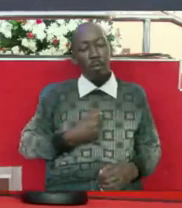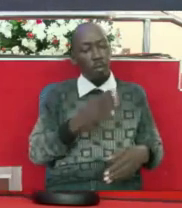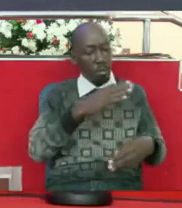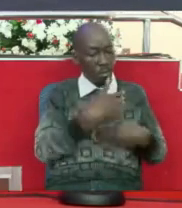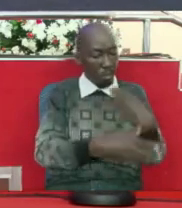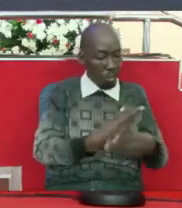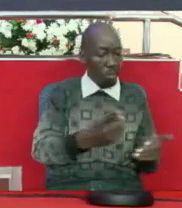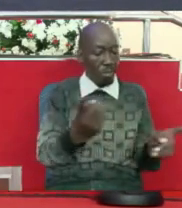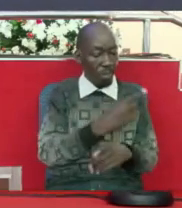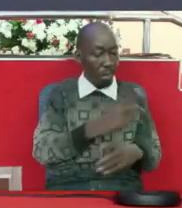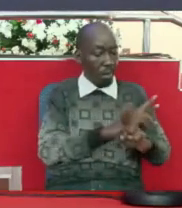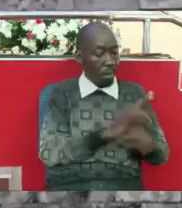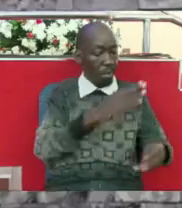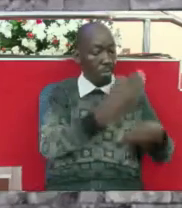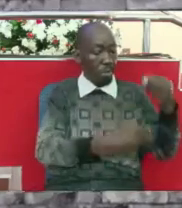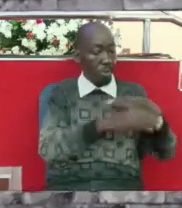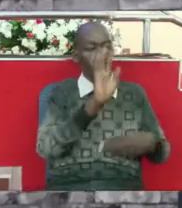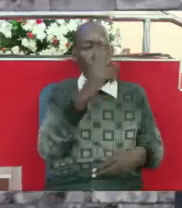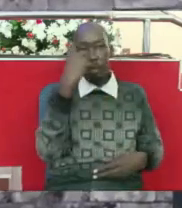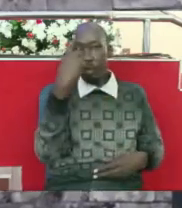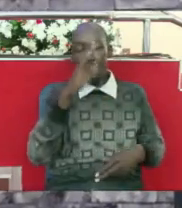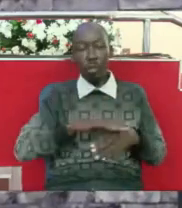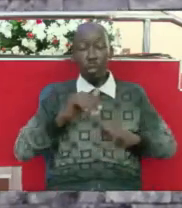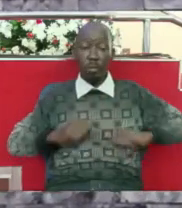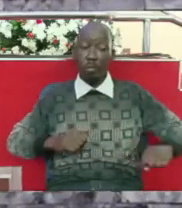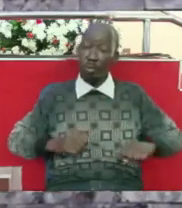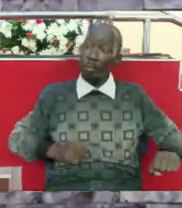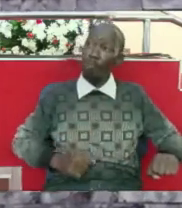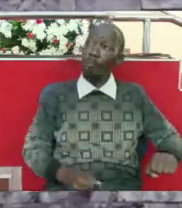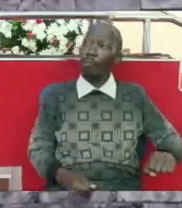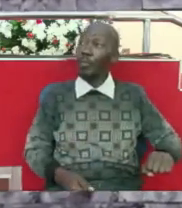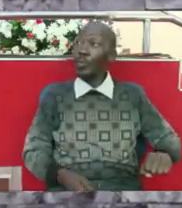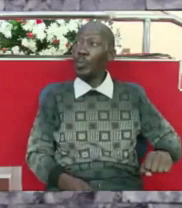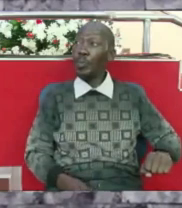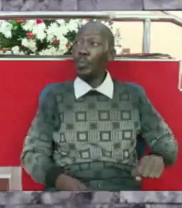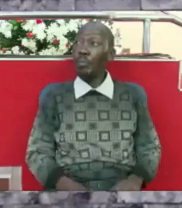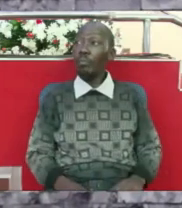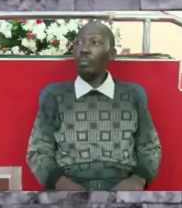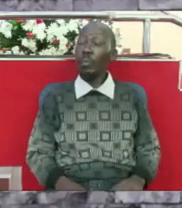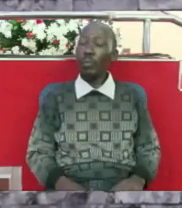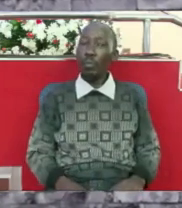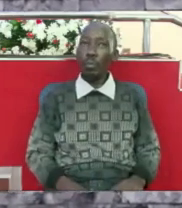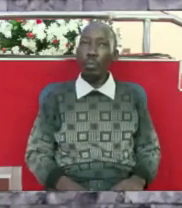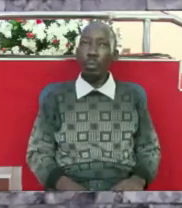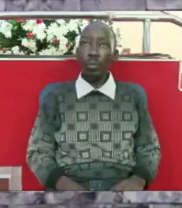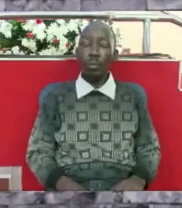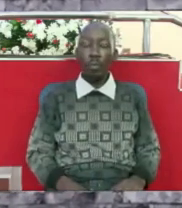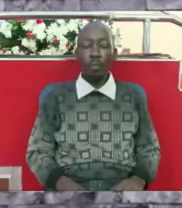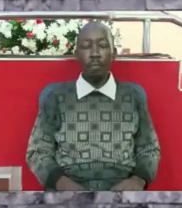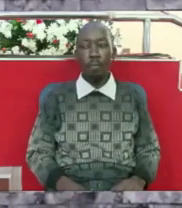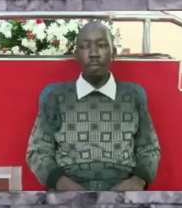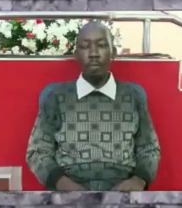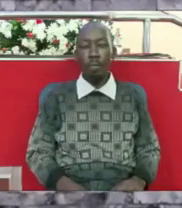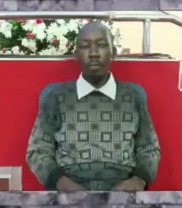material ready to build your dream on this side. Kama vile alivyokuwa na vifaa vya kuweza kujenga ndoto yako upande